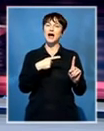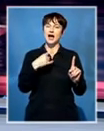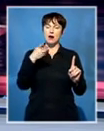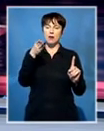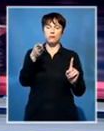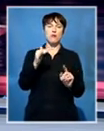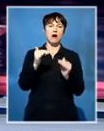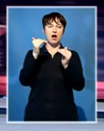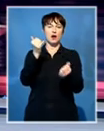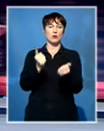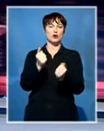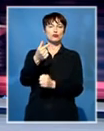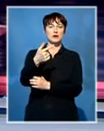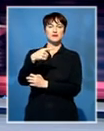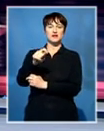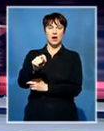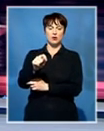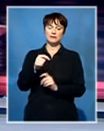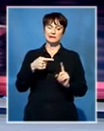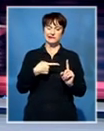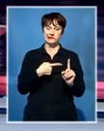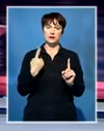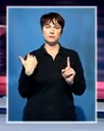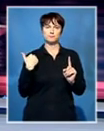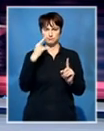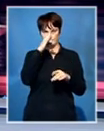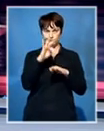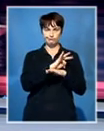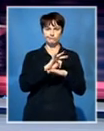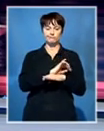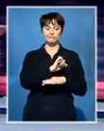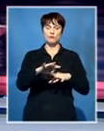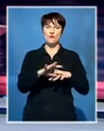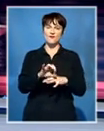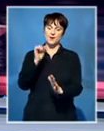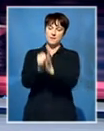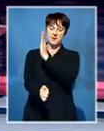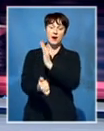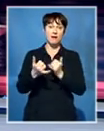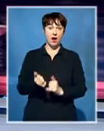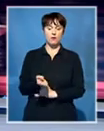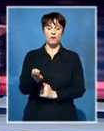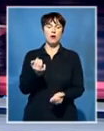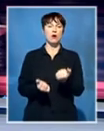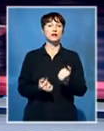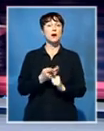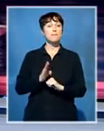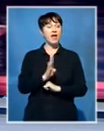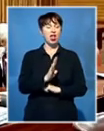bail in the Grahamstown High Court. Panayiotou is accused of hiring hitmen to murder his wife, Jayde.